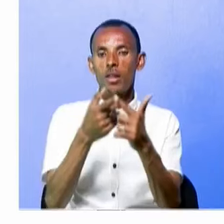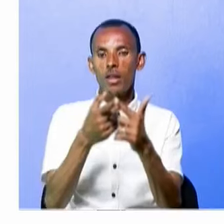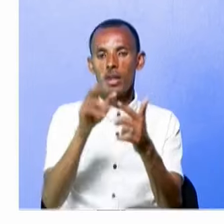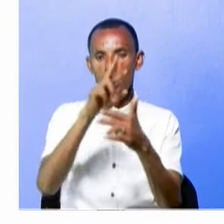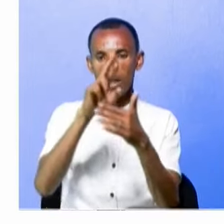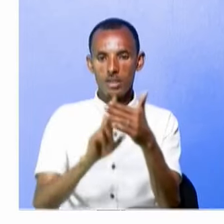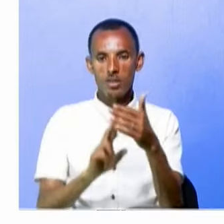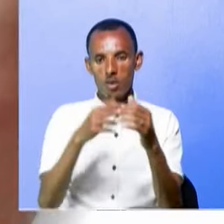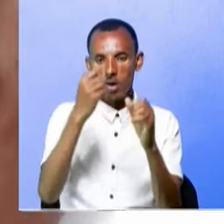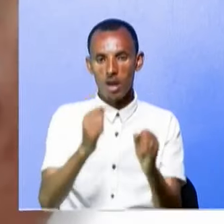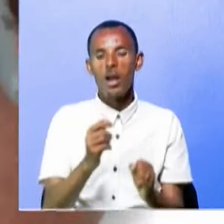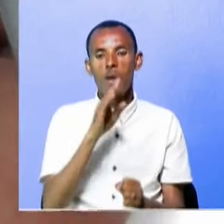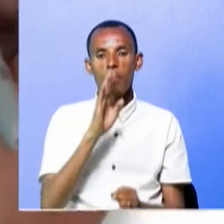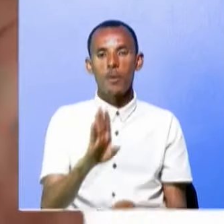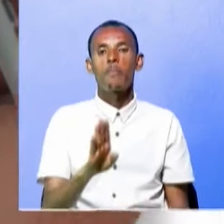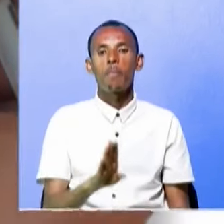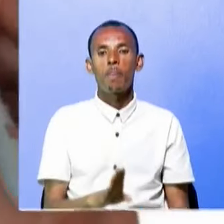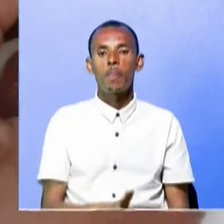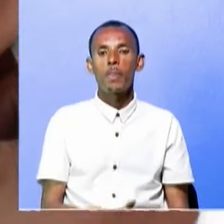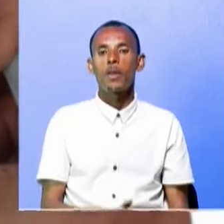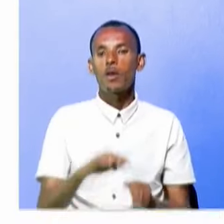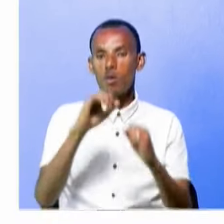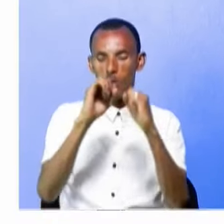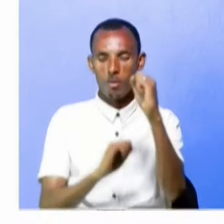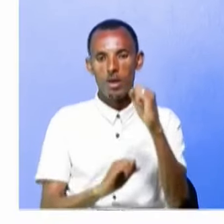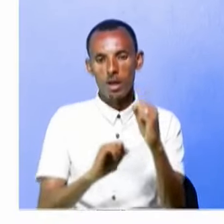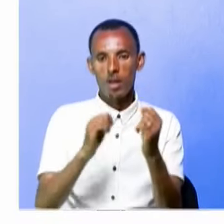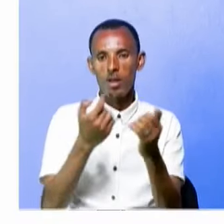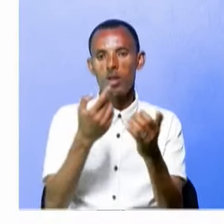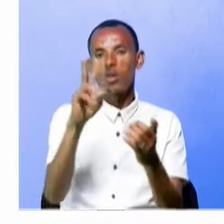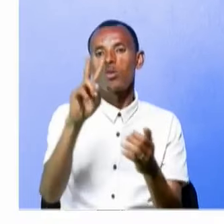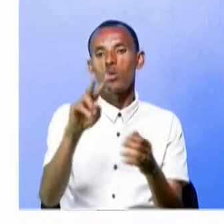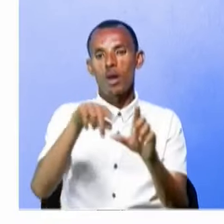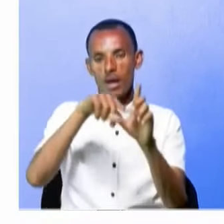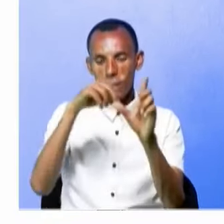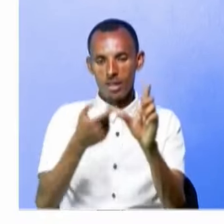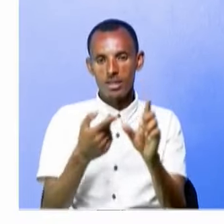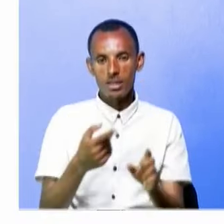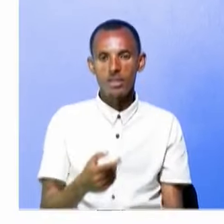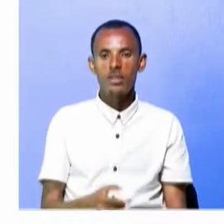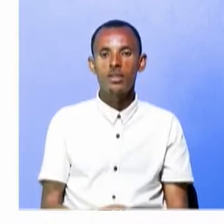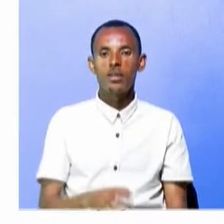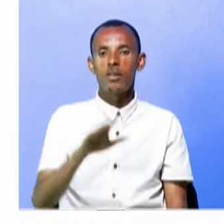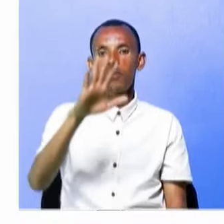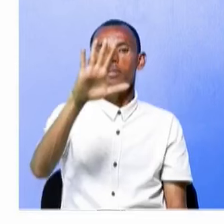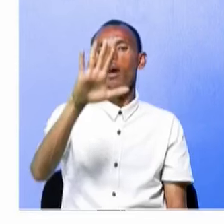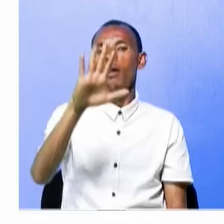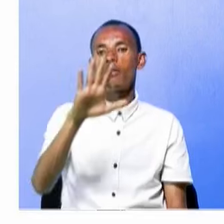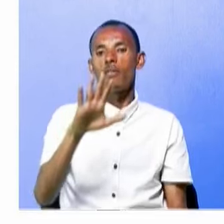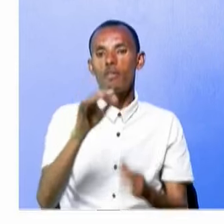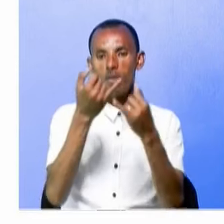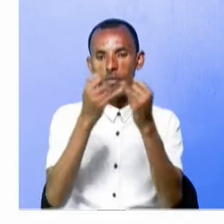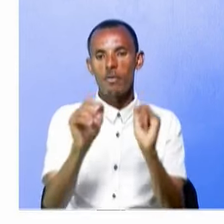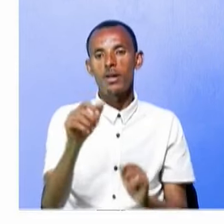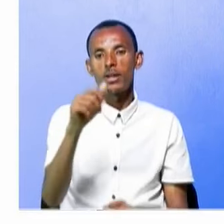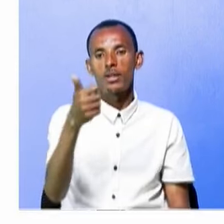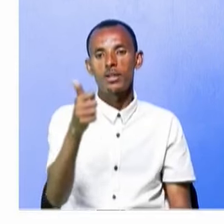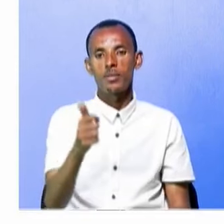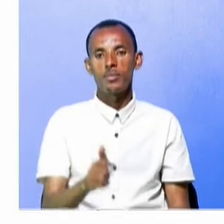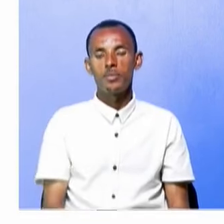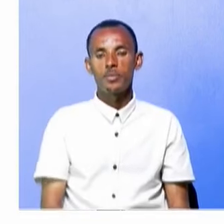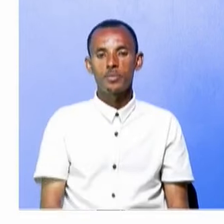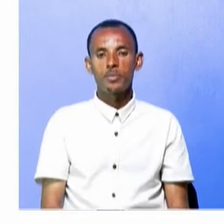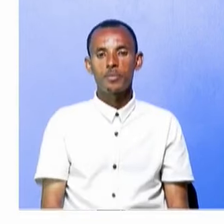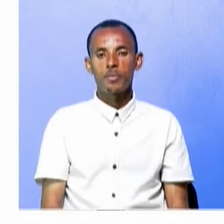can be, you can compare these two, okay? If you take this over this, you need to take this over